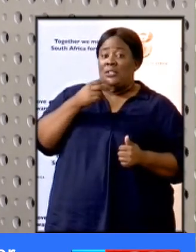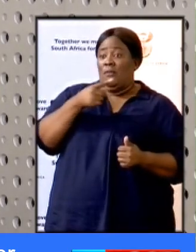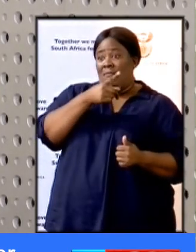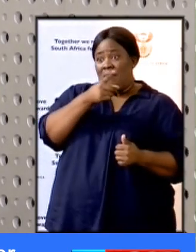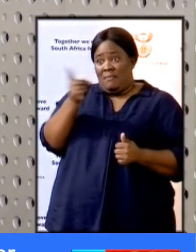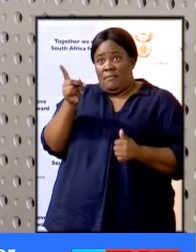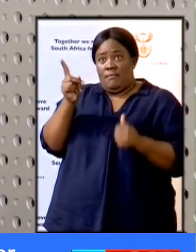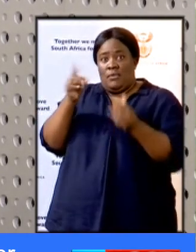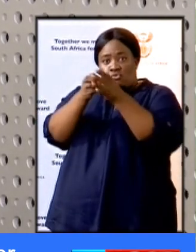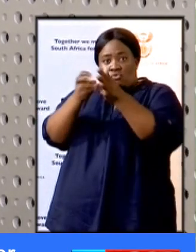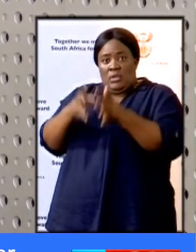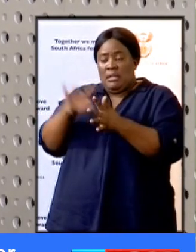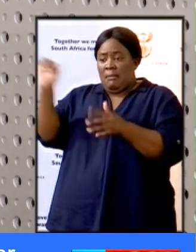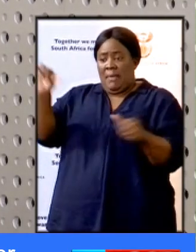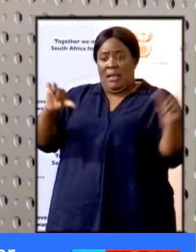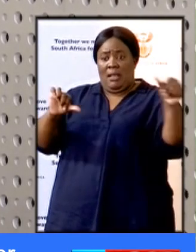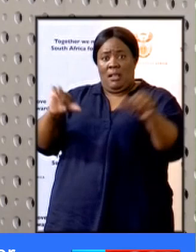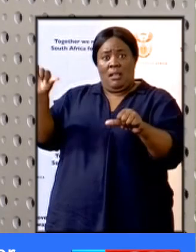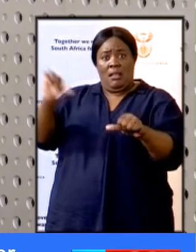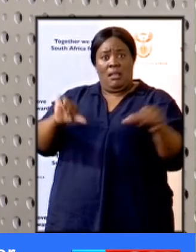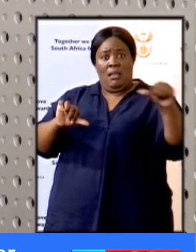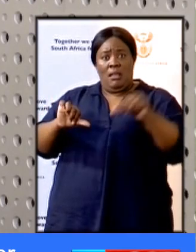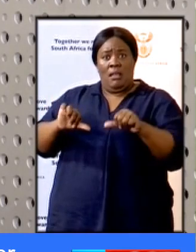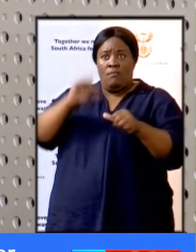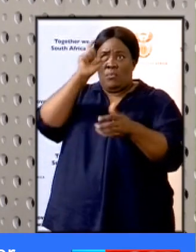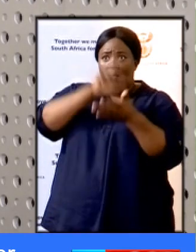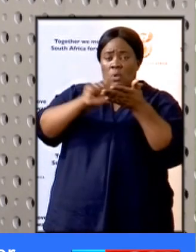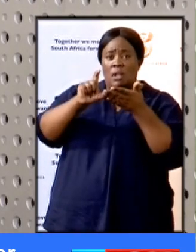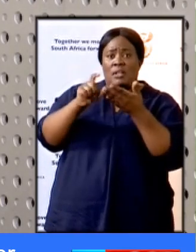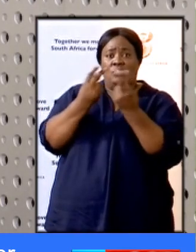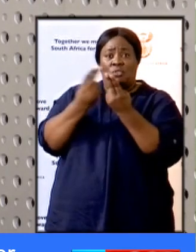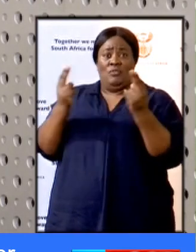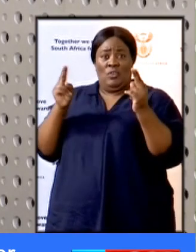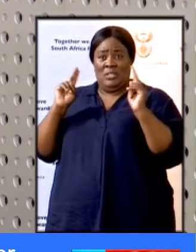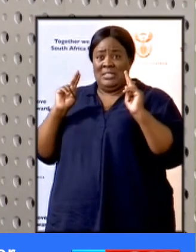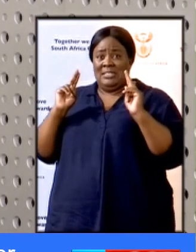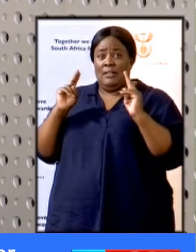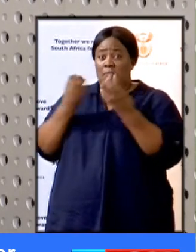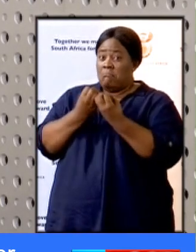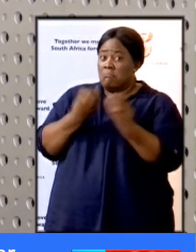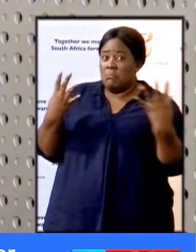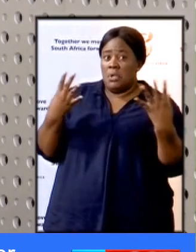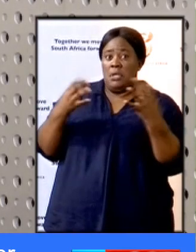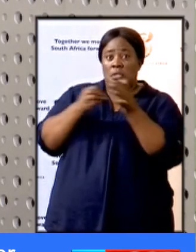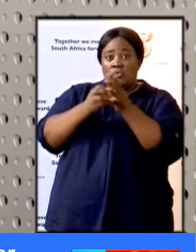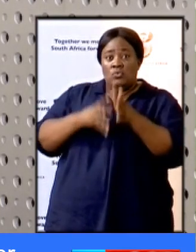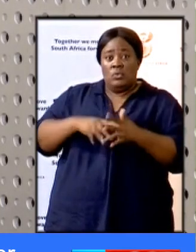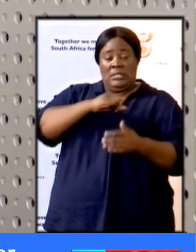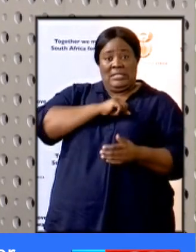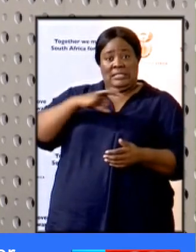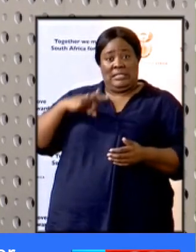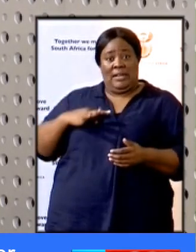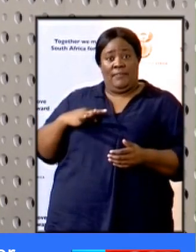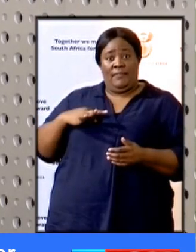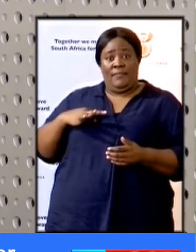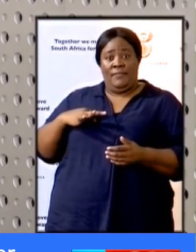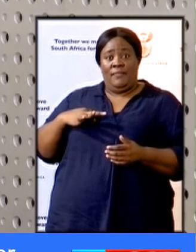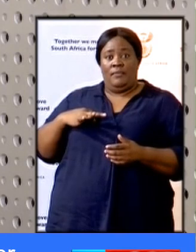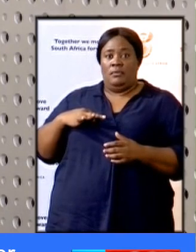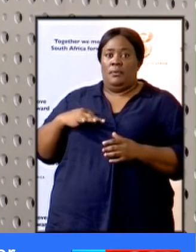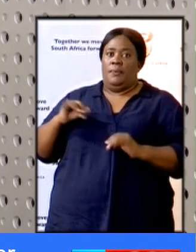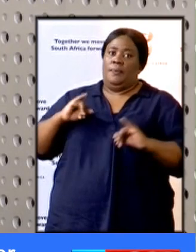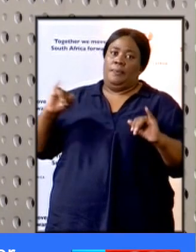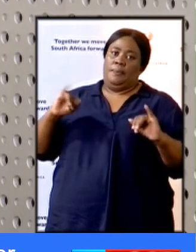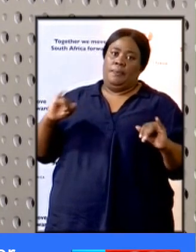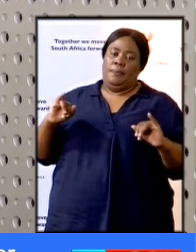normal campus-based activity for thousands of students and staff are simply too great